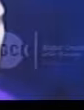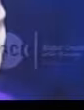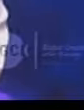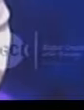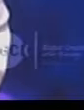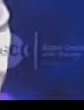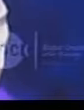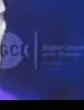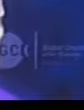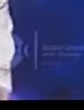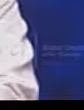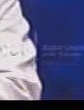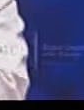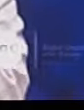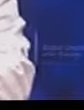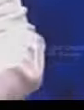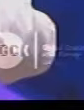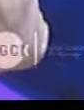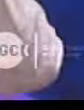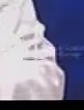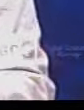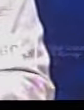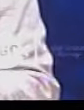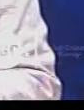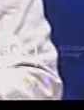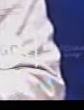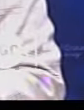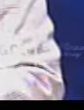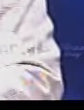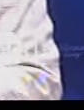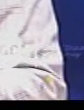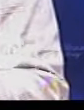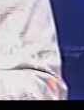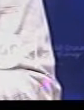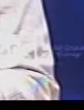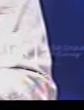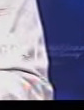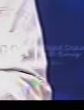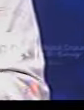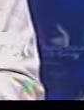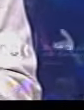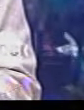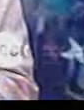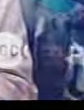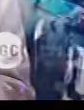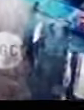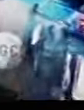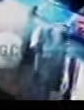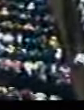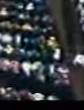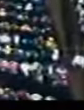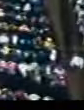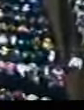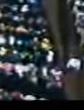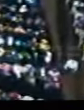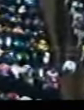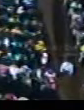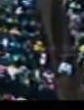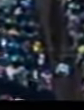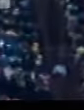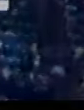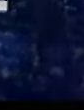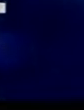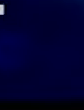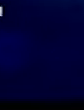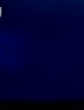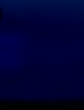Millions will hear, multitudes will turn to Christ in Jesus' name. Amen to this power